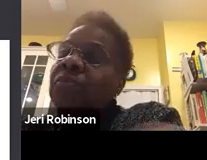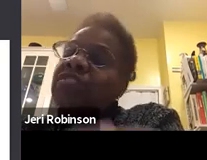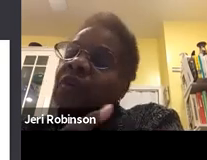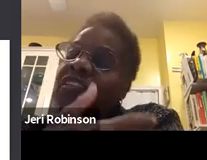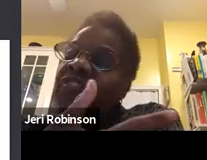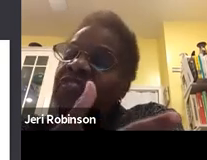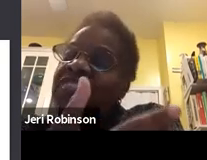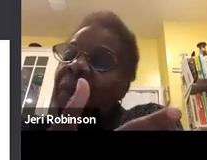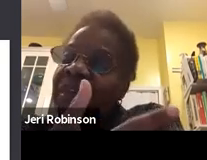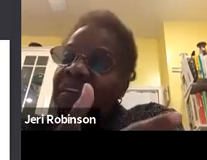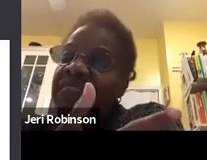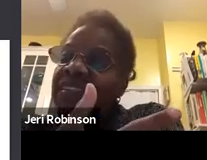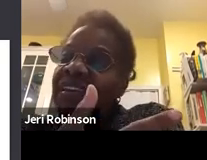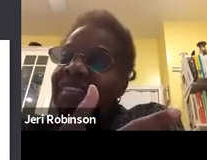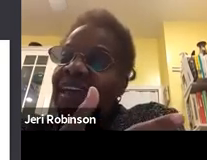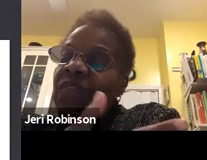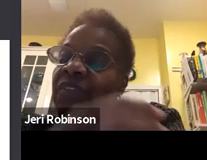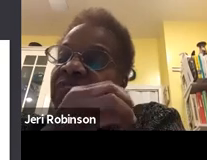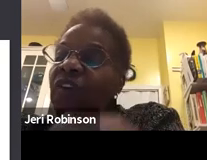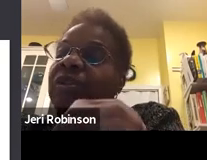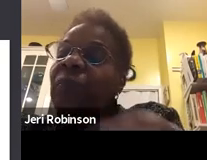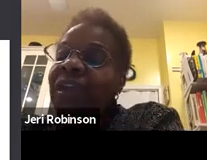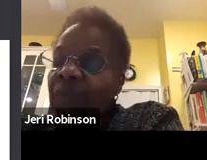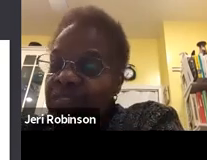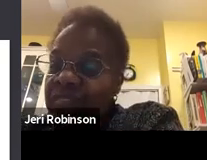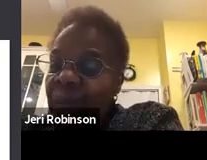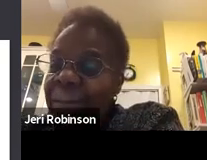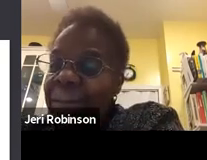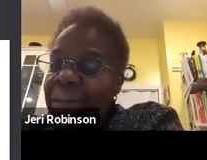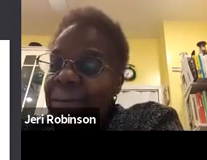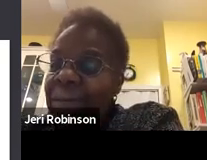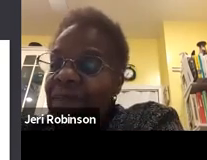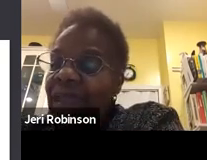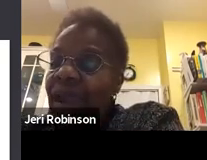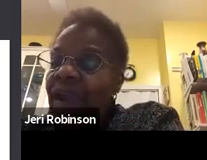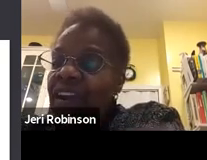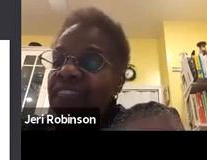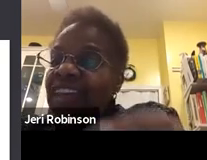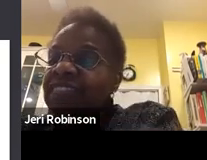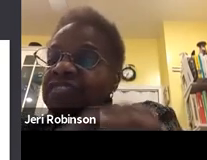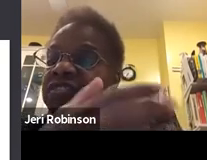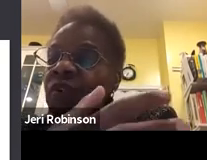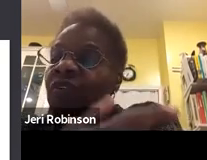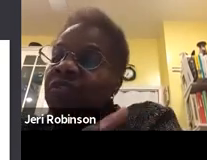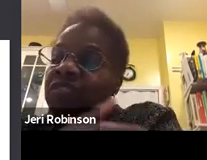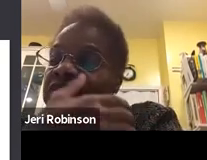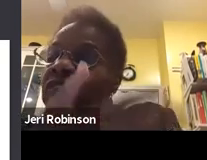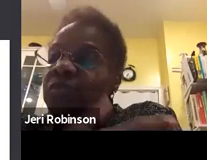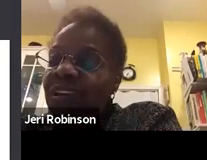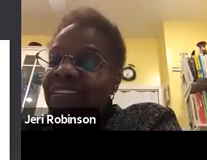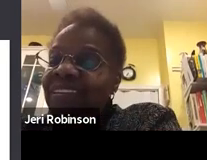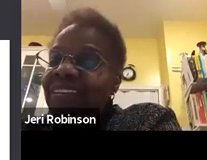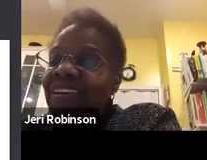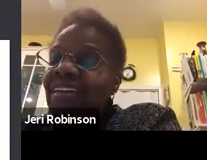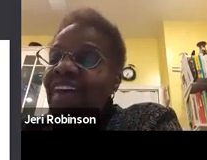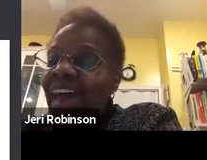that, to me, is where the first step is, that informed parents are going to send to school